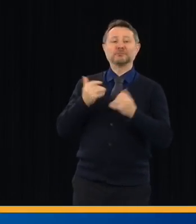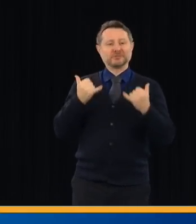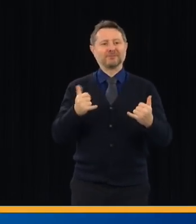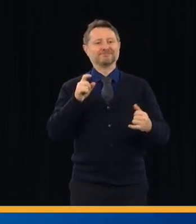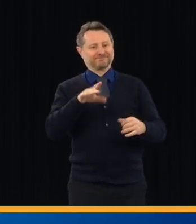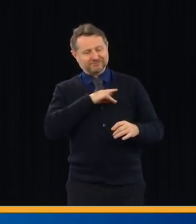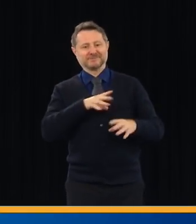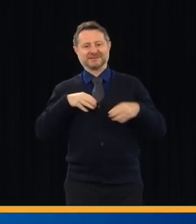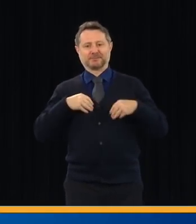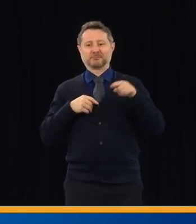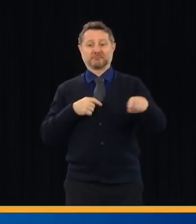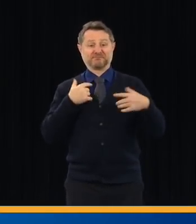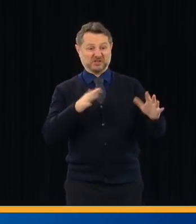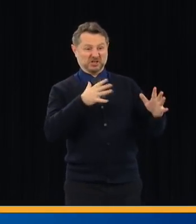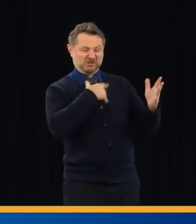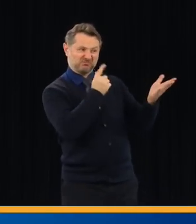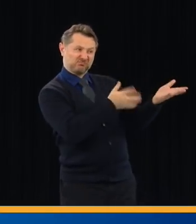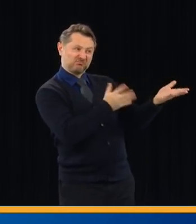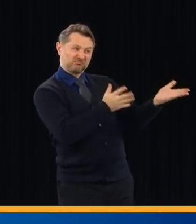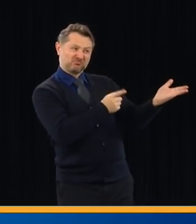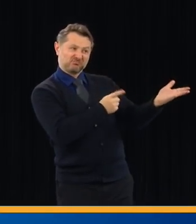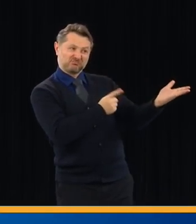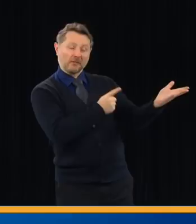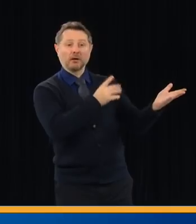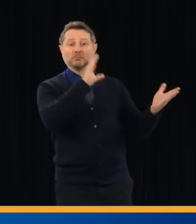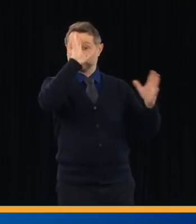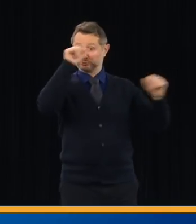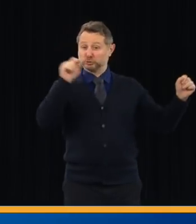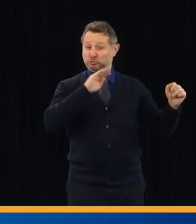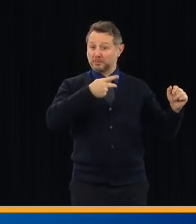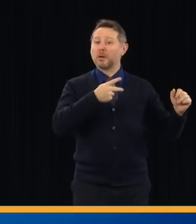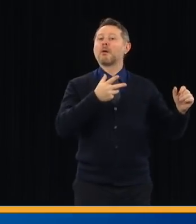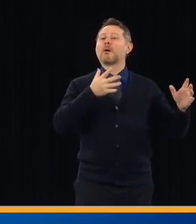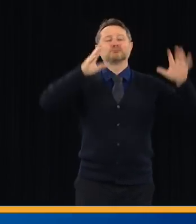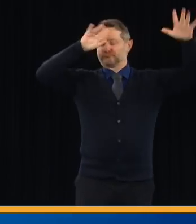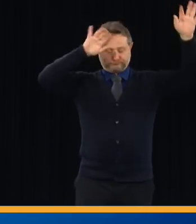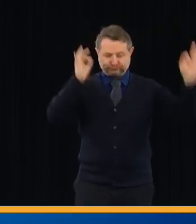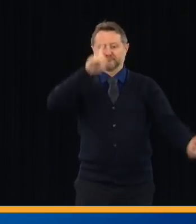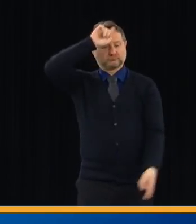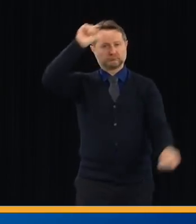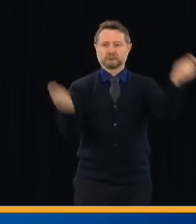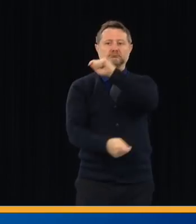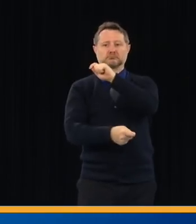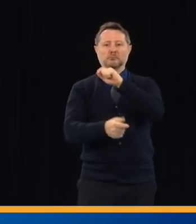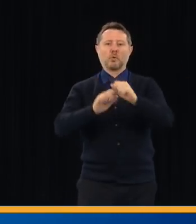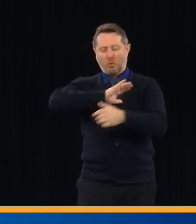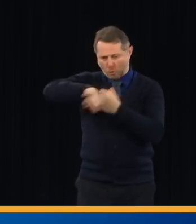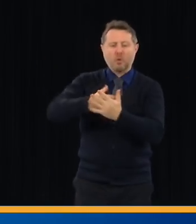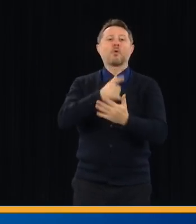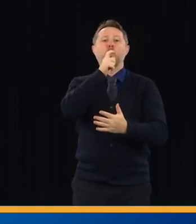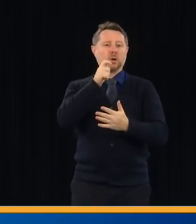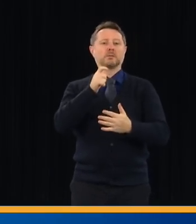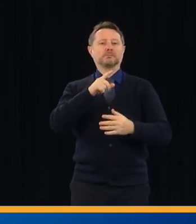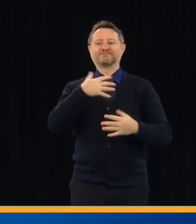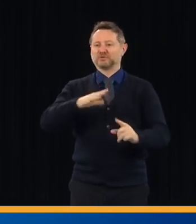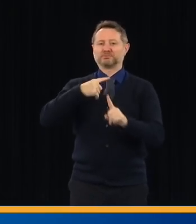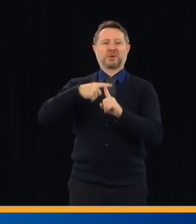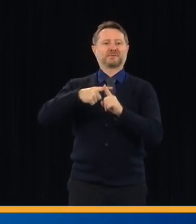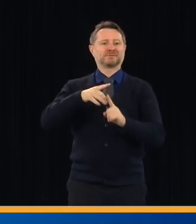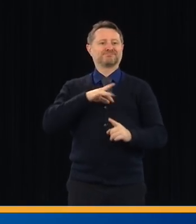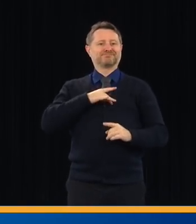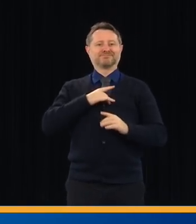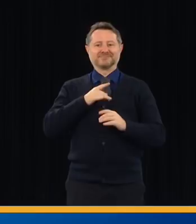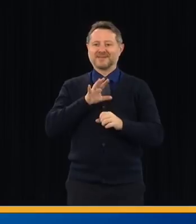transferred that with his intervention to a COVID facility. The federal government will staff